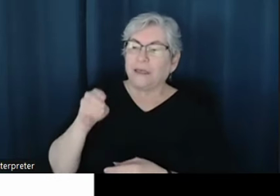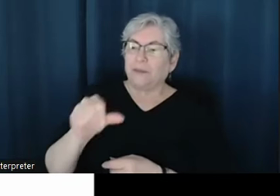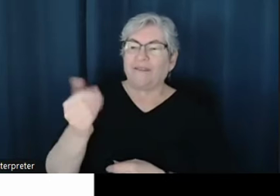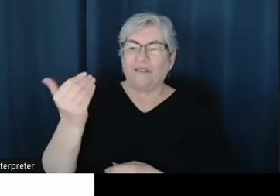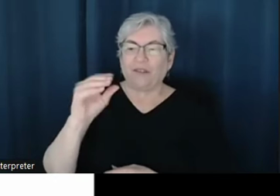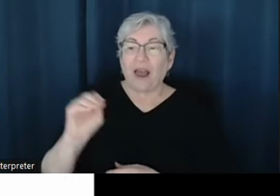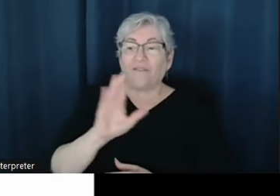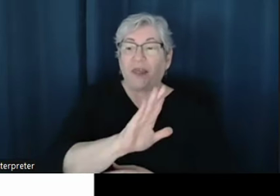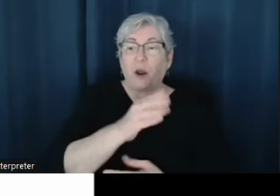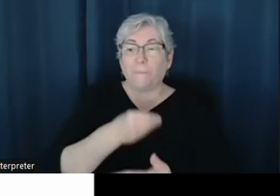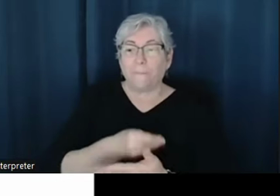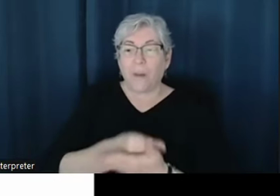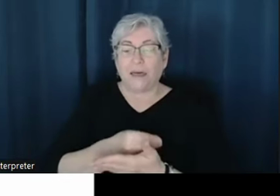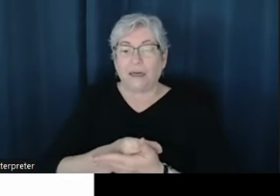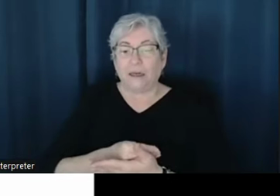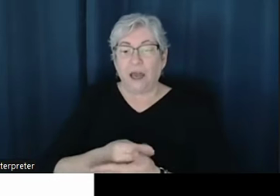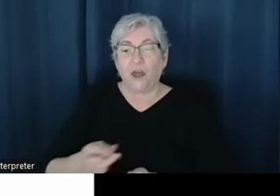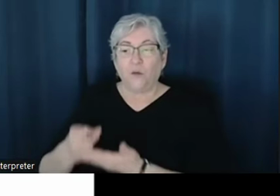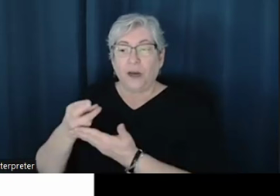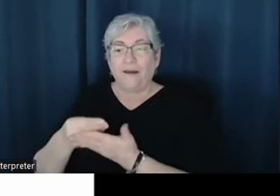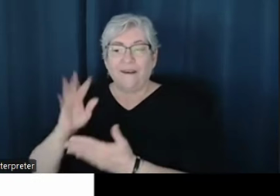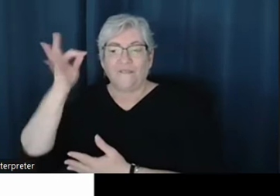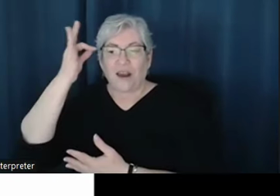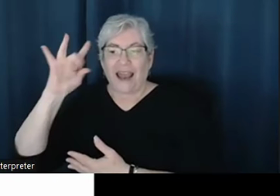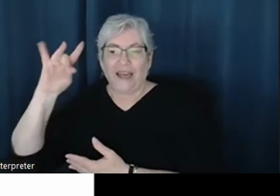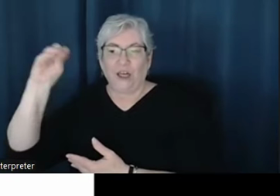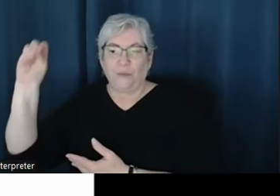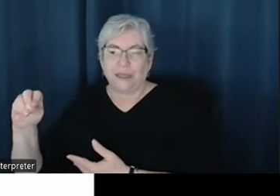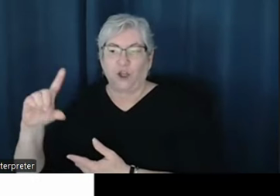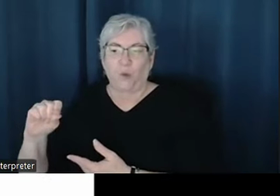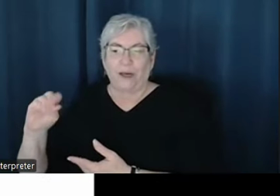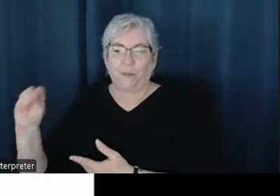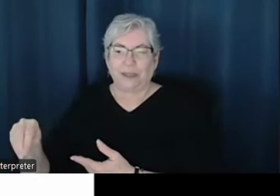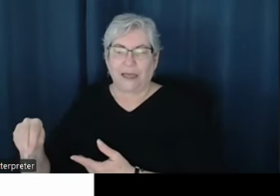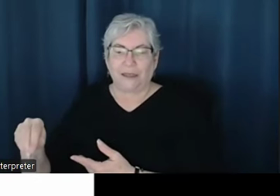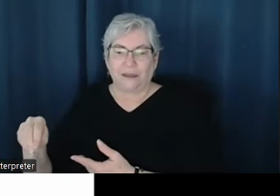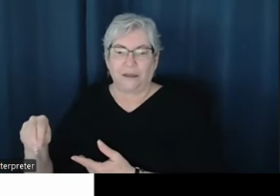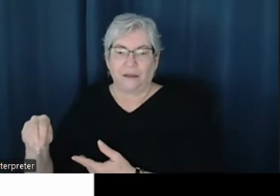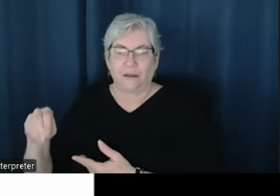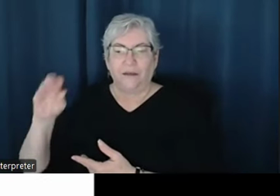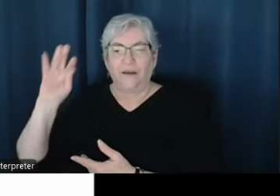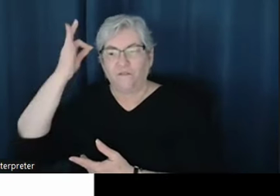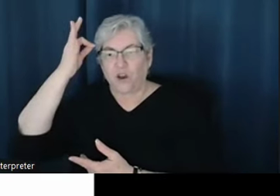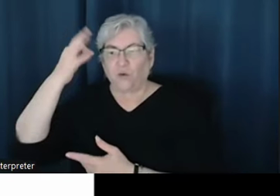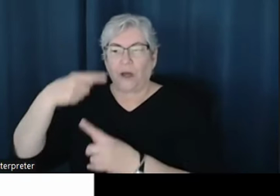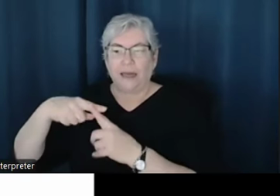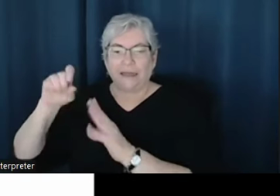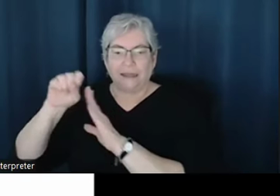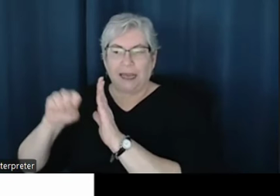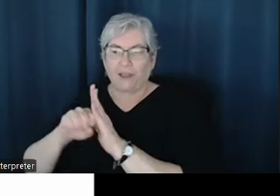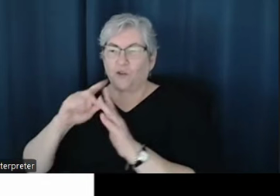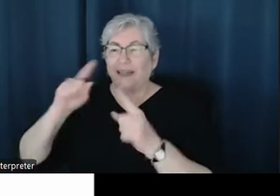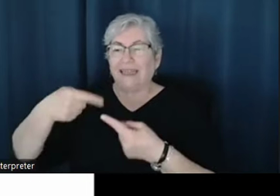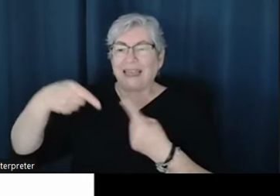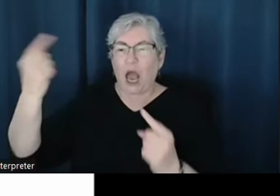of their money. And the rehab money, the federal money, is 80%, 20 almost, federal to state. Whereas under IDEA, it's exactly the opposite.